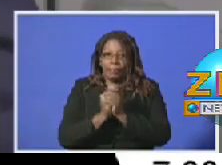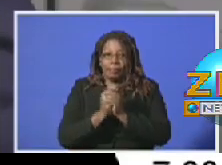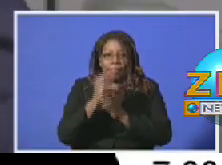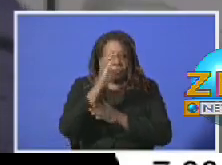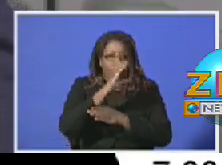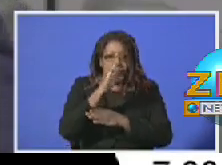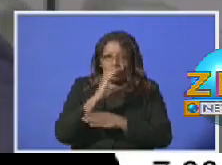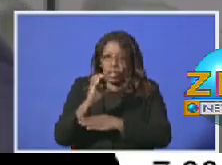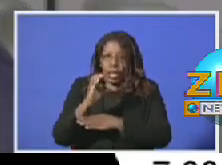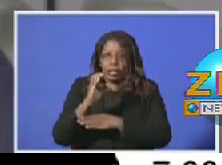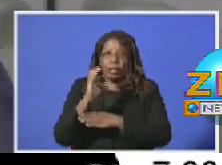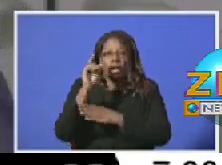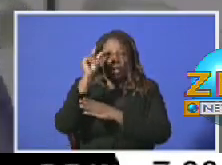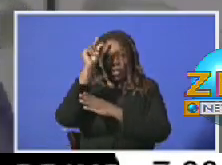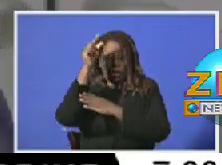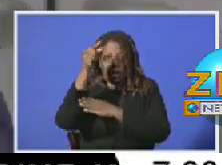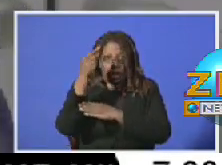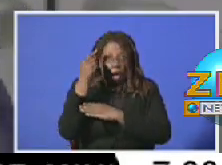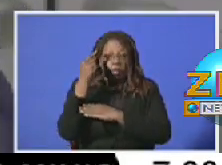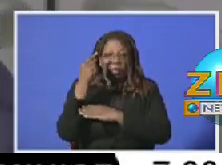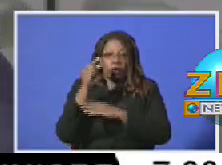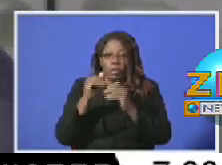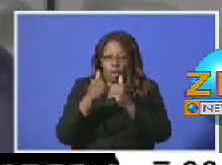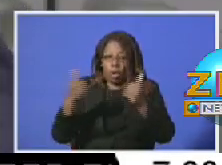inspect government quarantine sites,